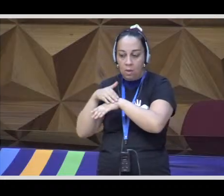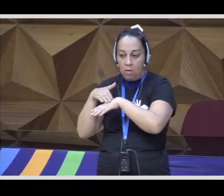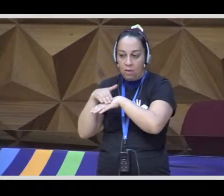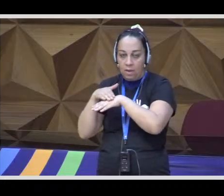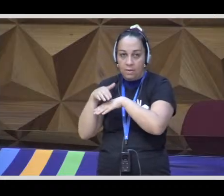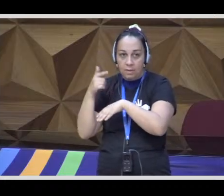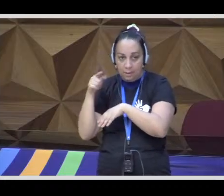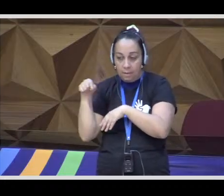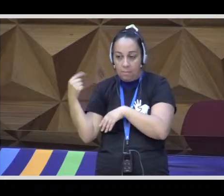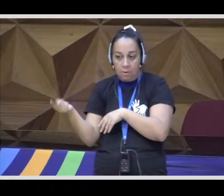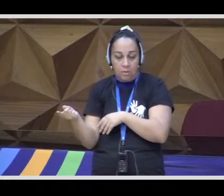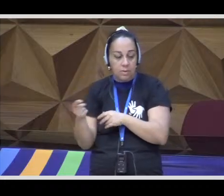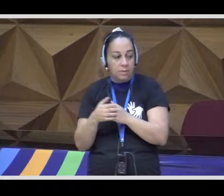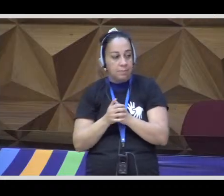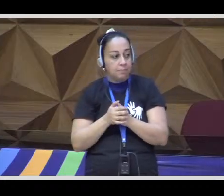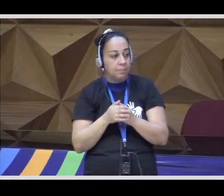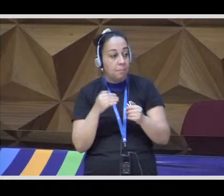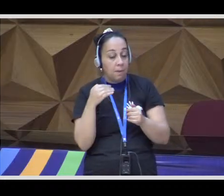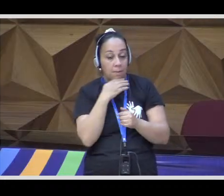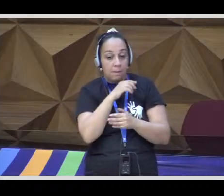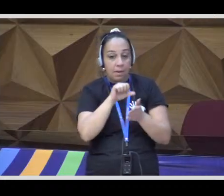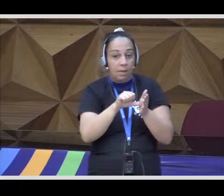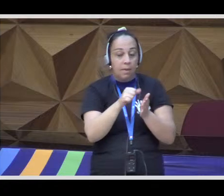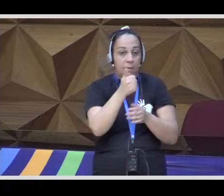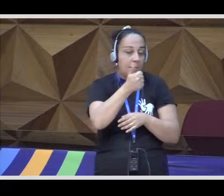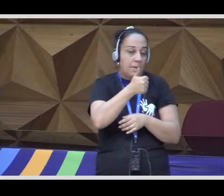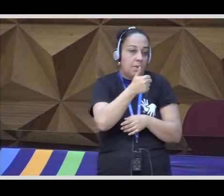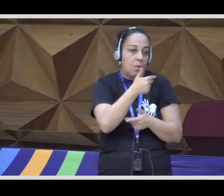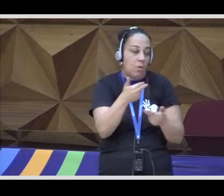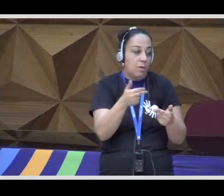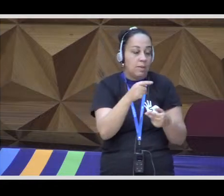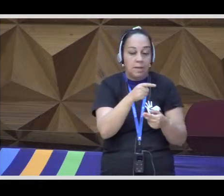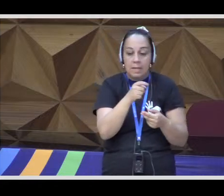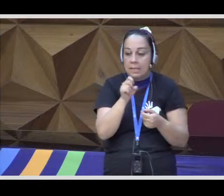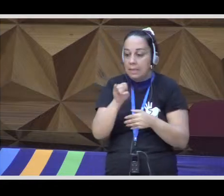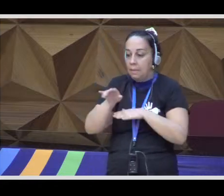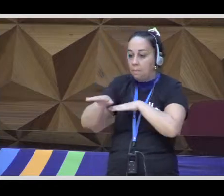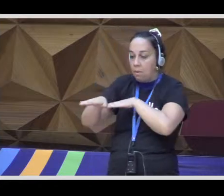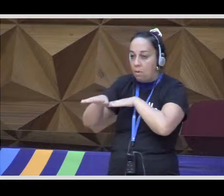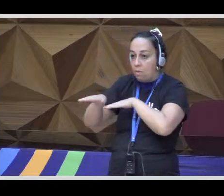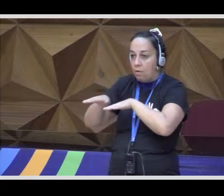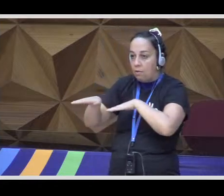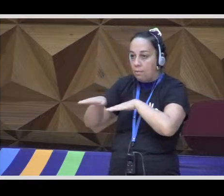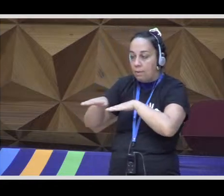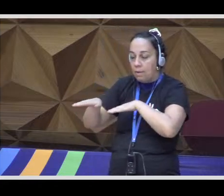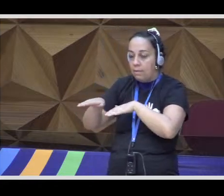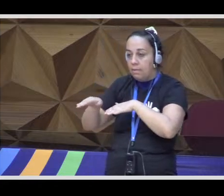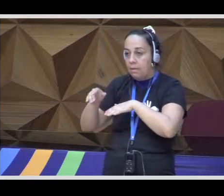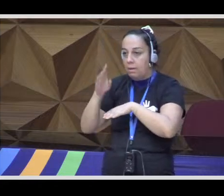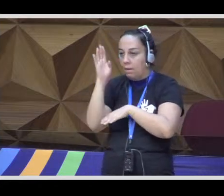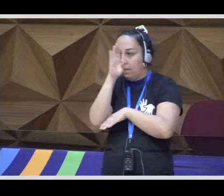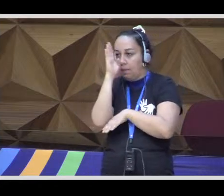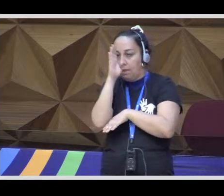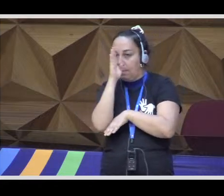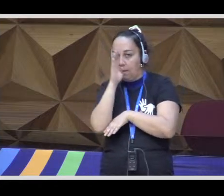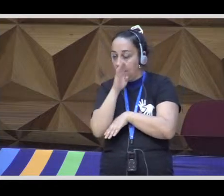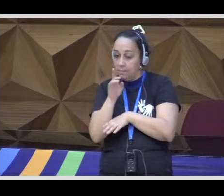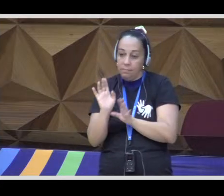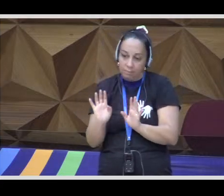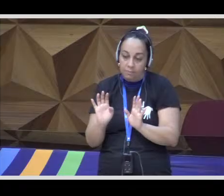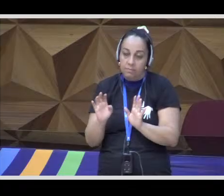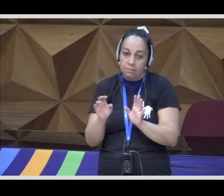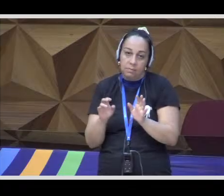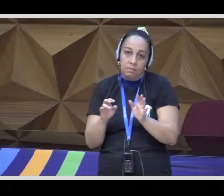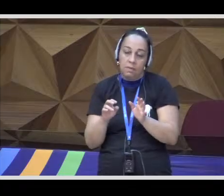when motion sickness starts. Some people don't get motion sickness. Don't need to worry about them. Some people get it